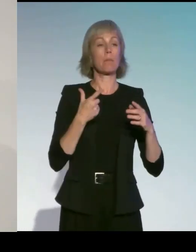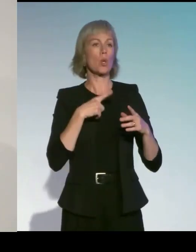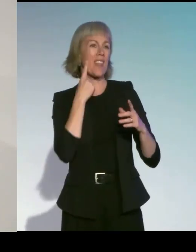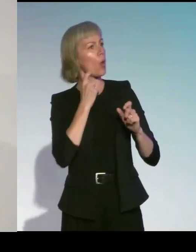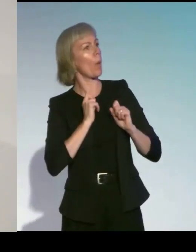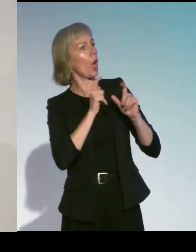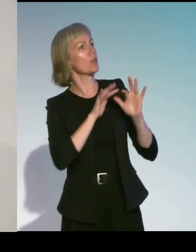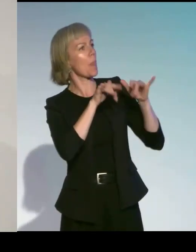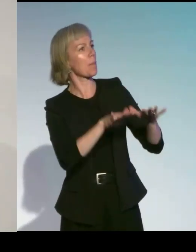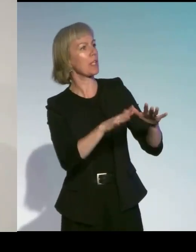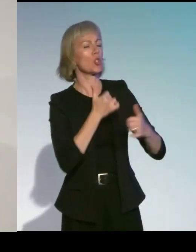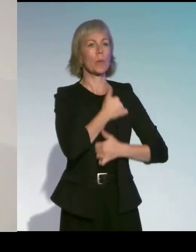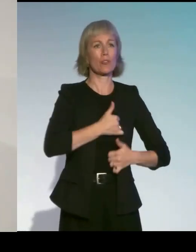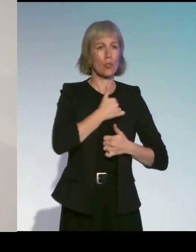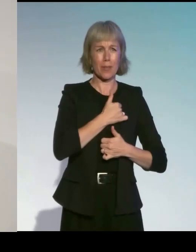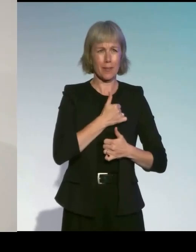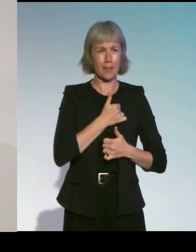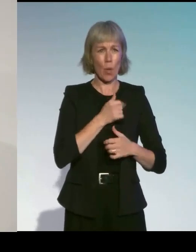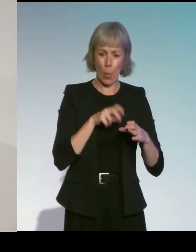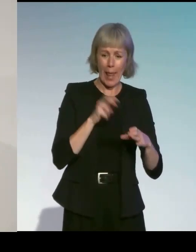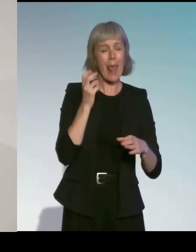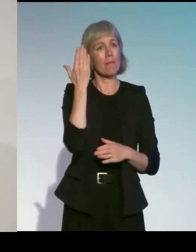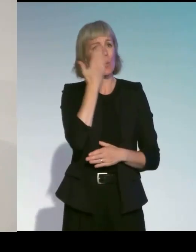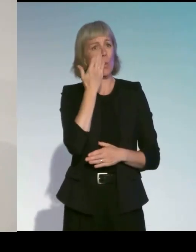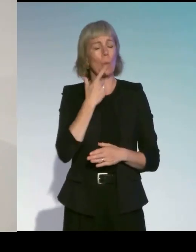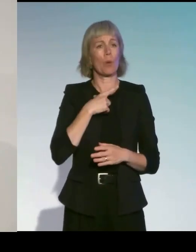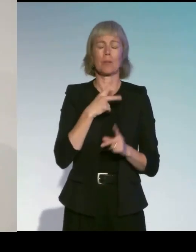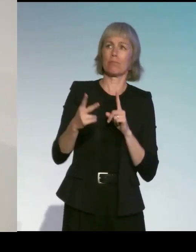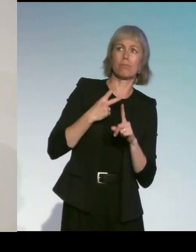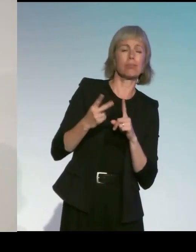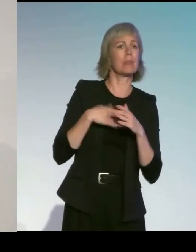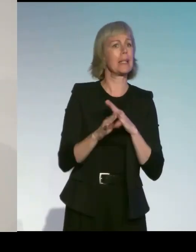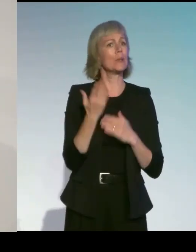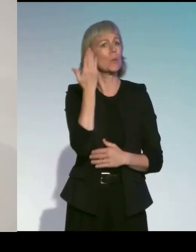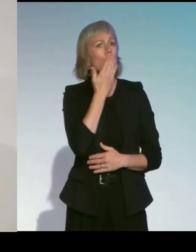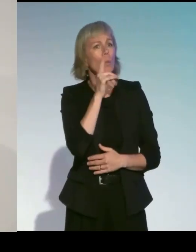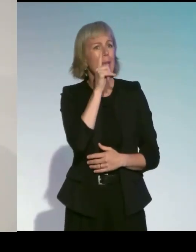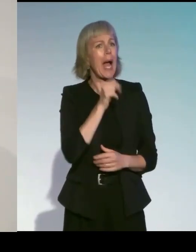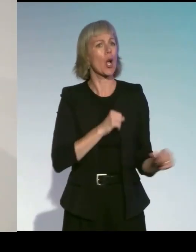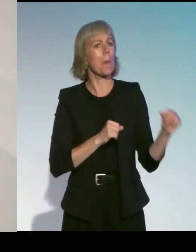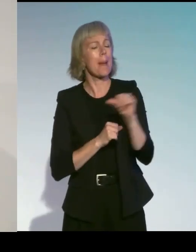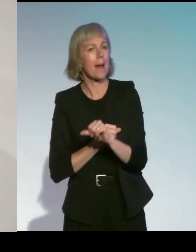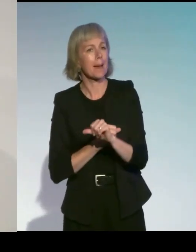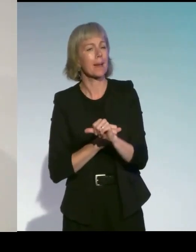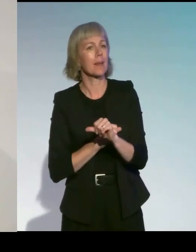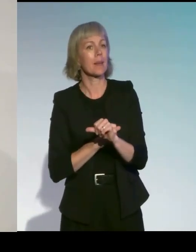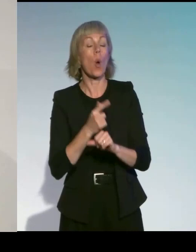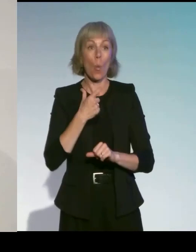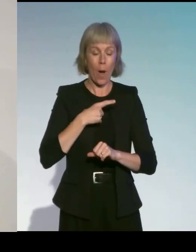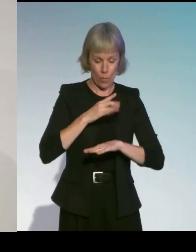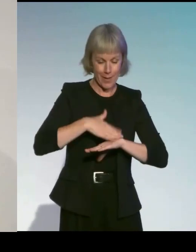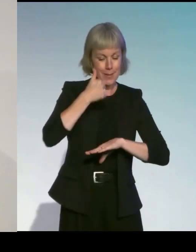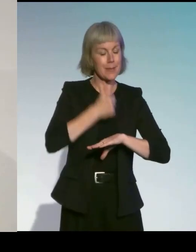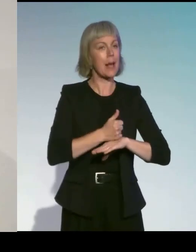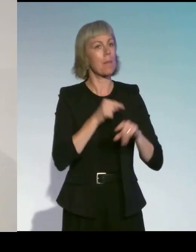enjoy. But we left school because of the classroom setting. We do not want to go back there. And the reason why we started